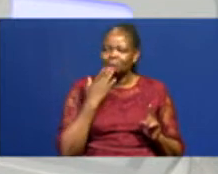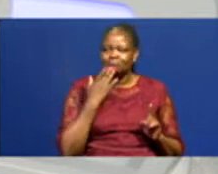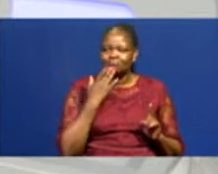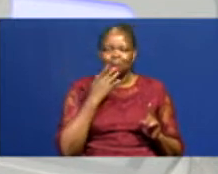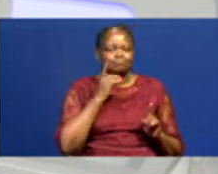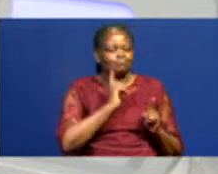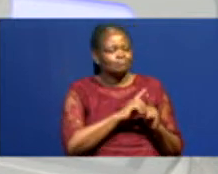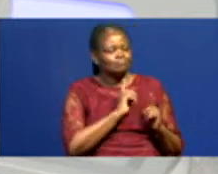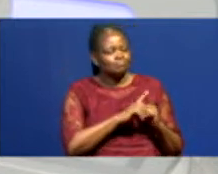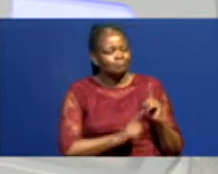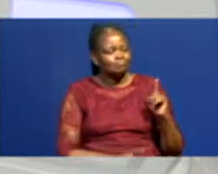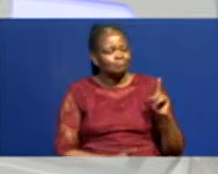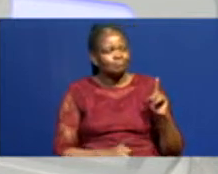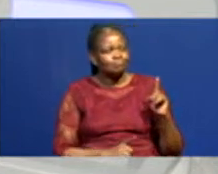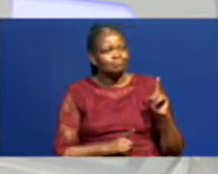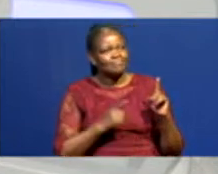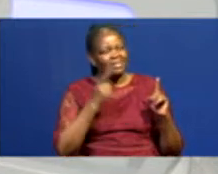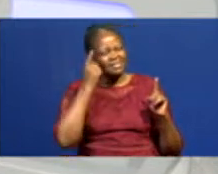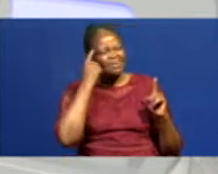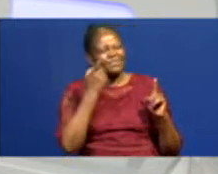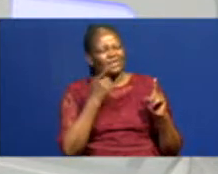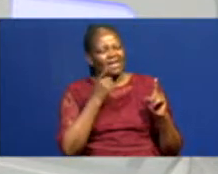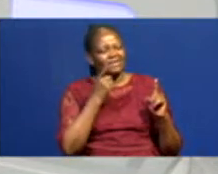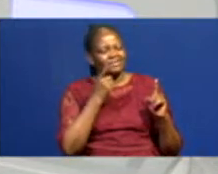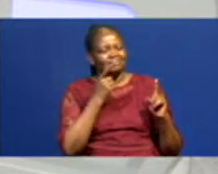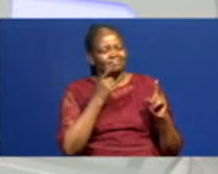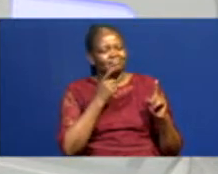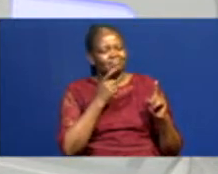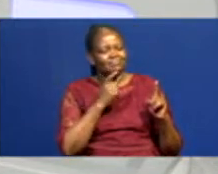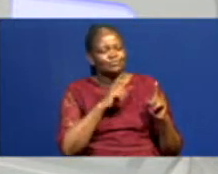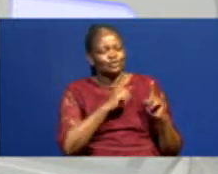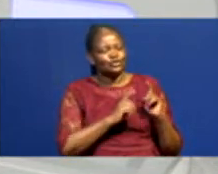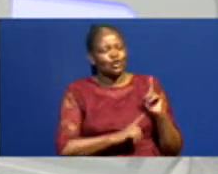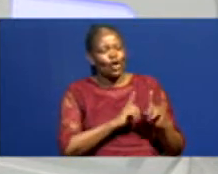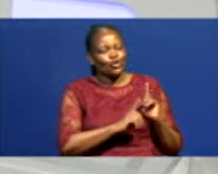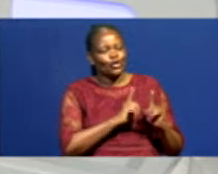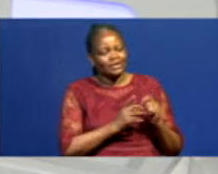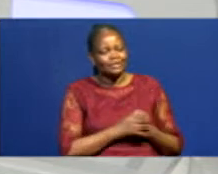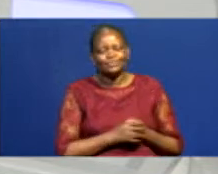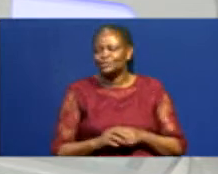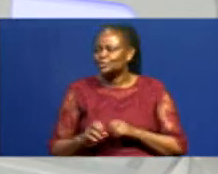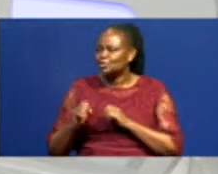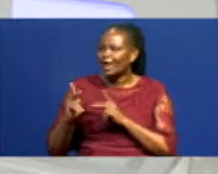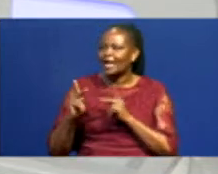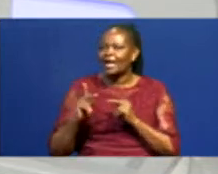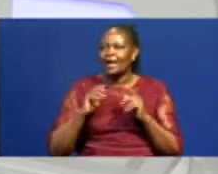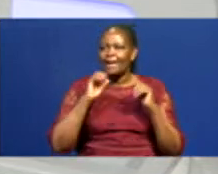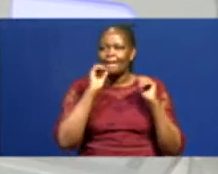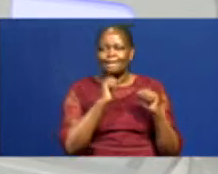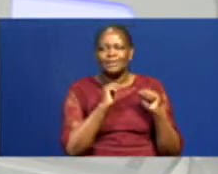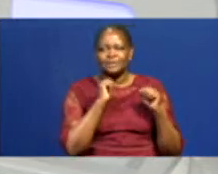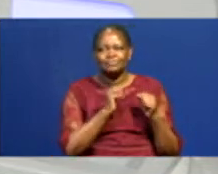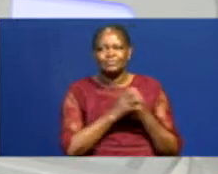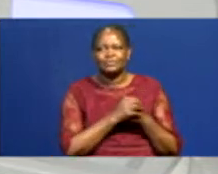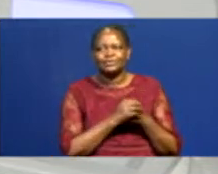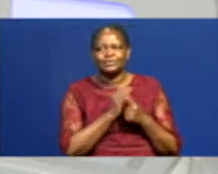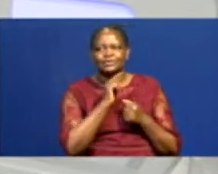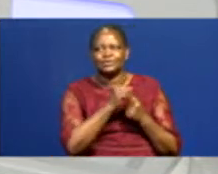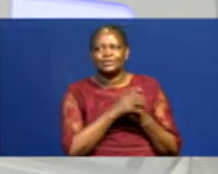is this. Sounds a bit more like a quick fire thing. Okay. I'm listening. Would you rather